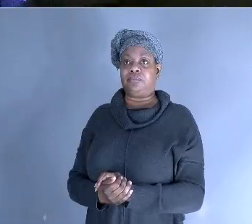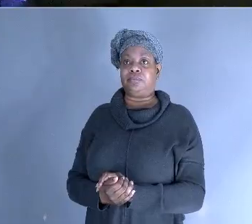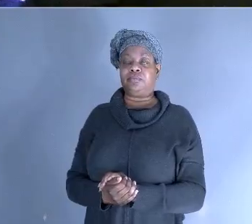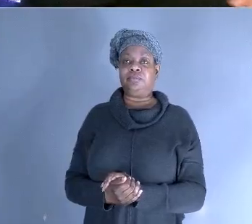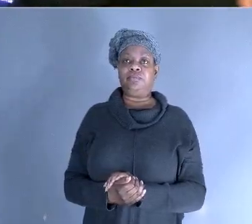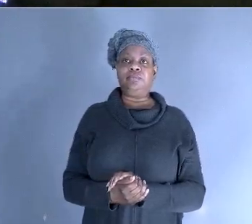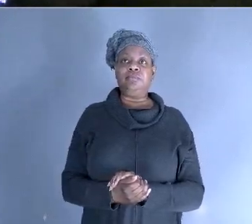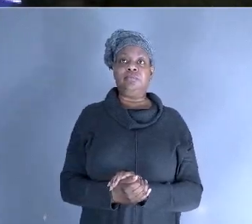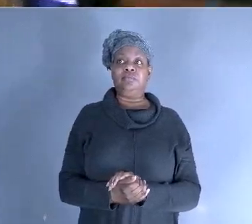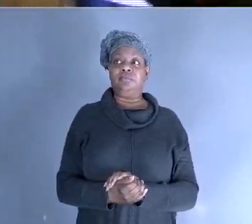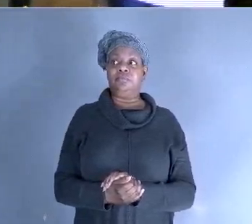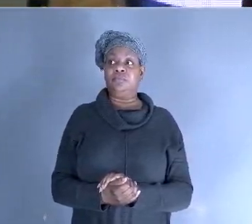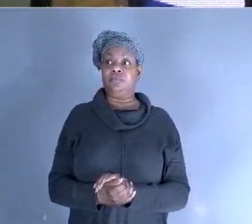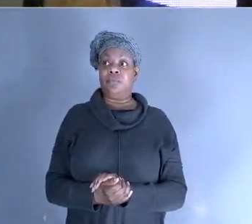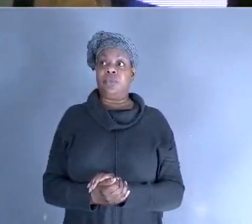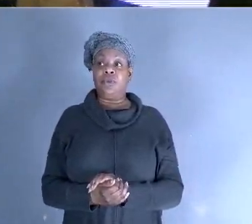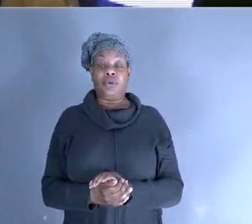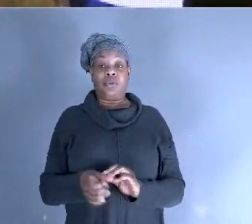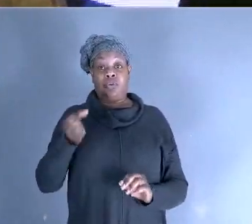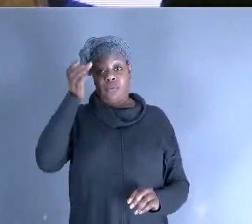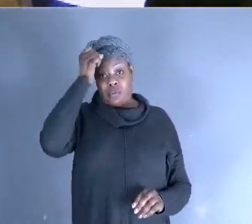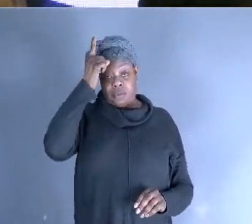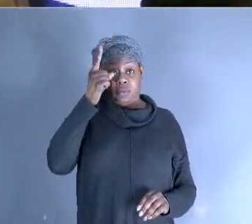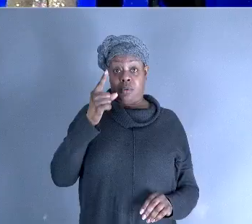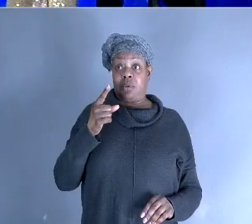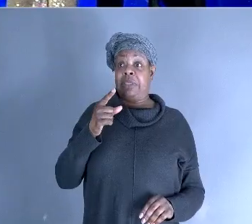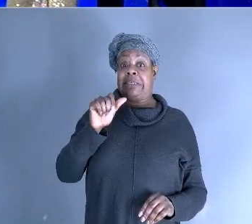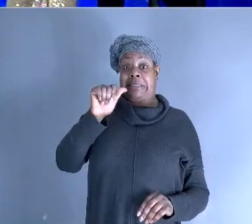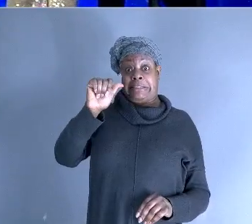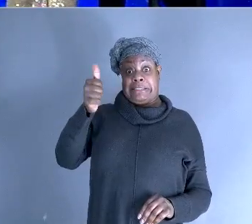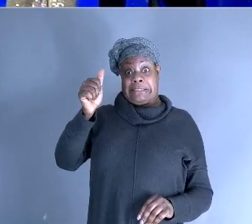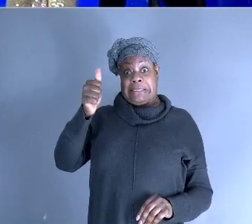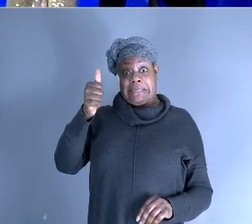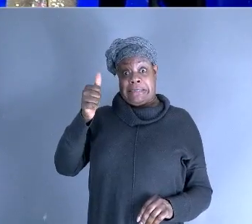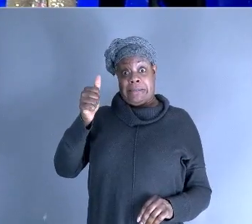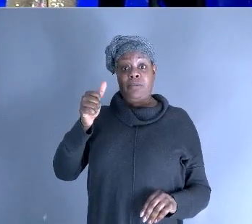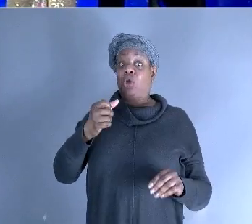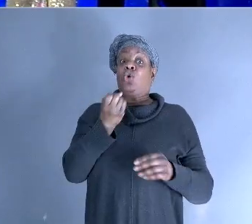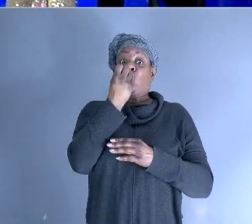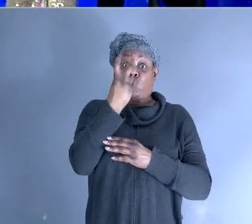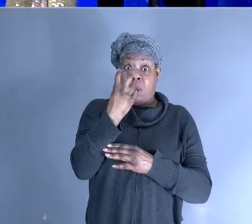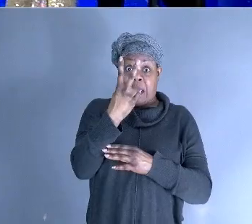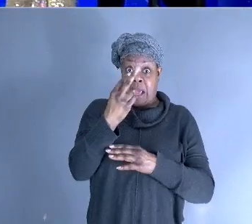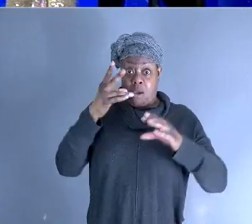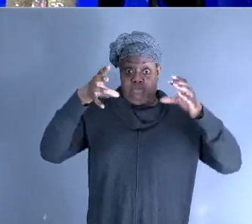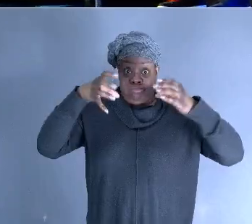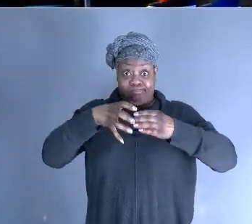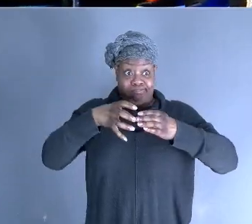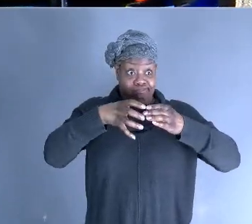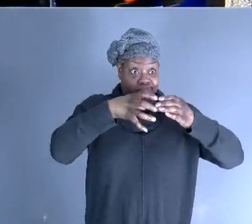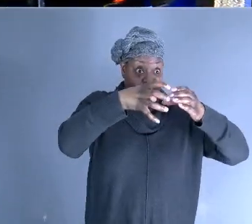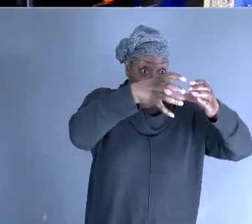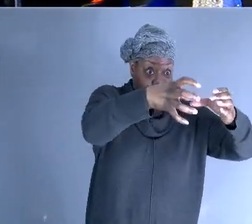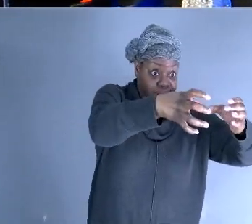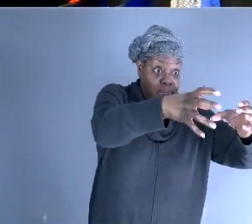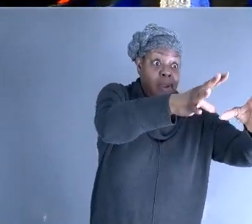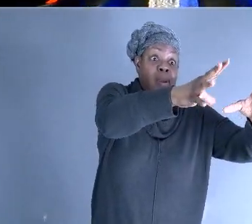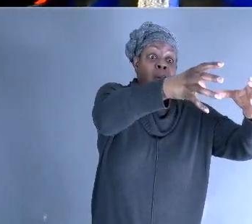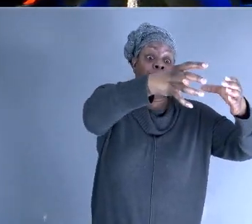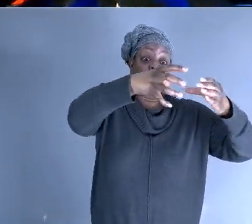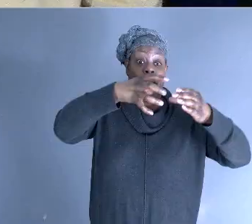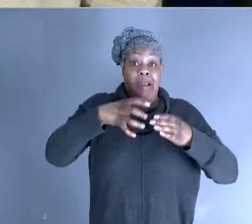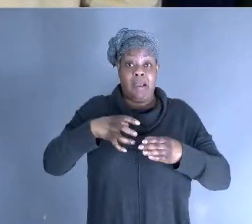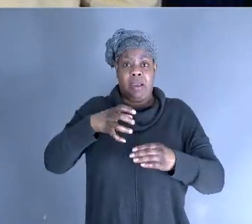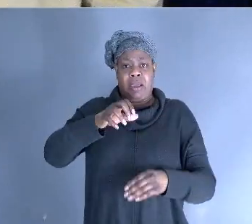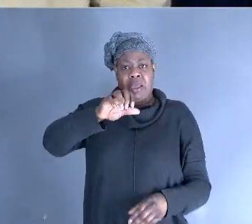And so when these 10, they all went and saw the same land, but these 10 decided that they were